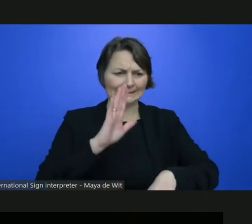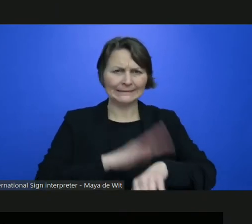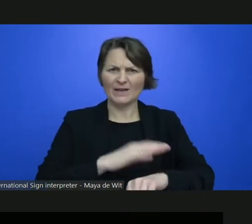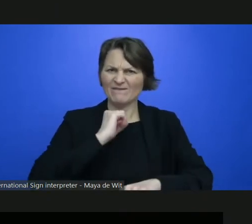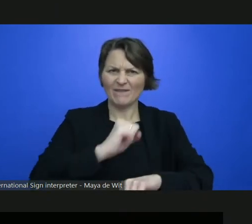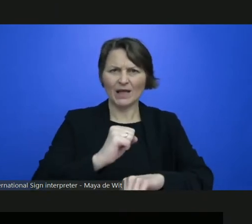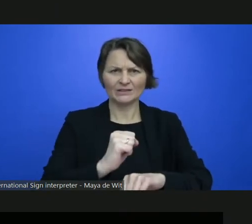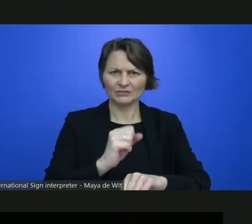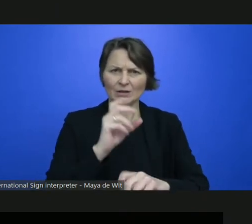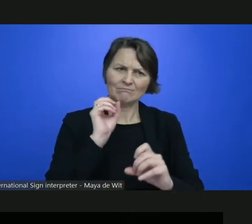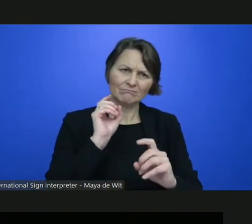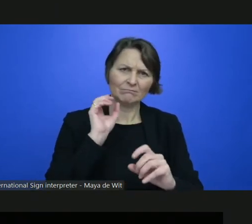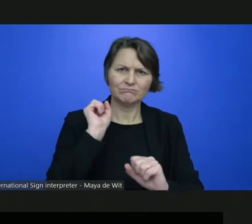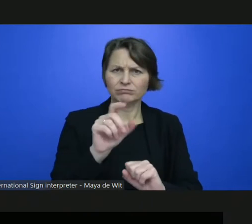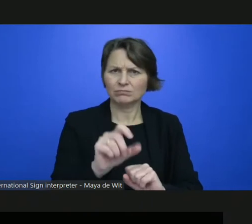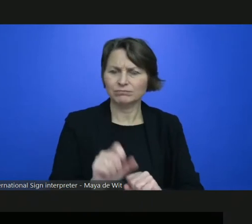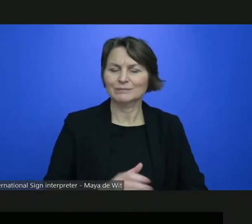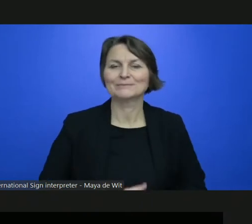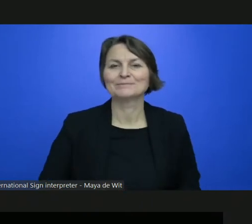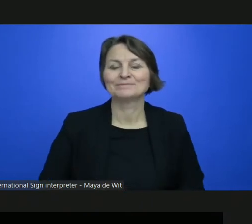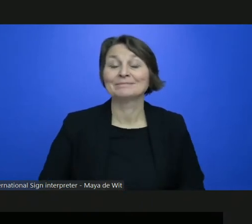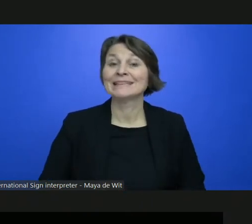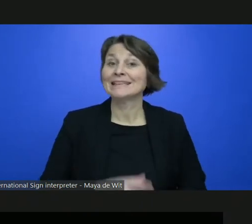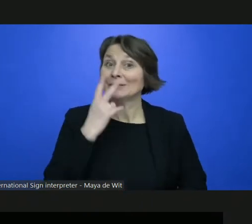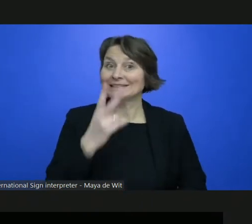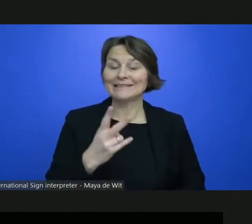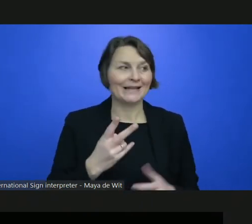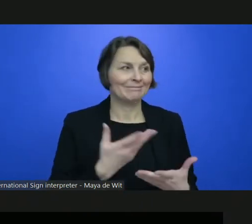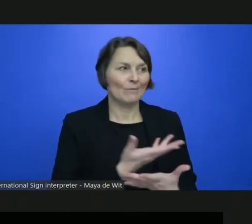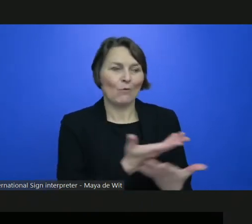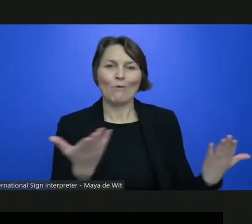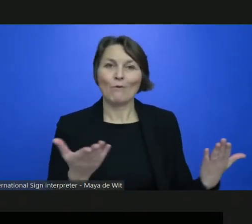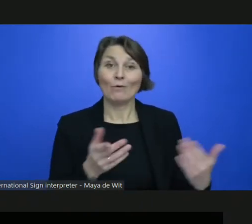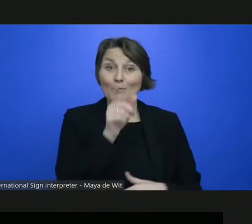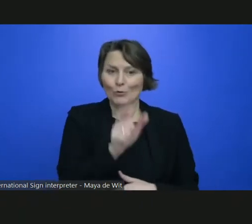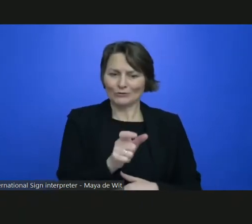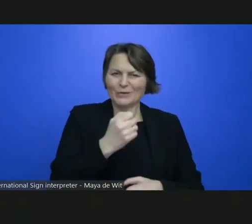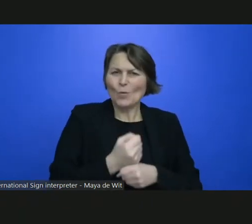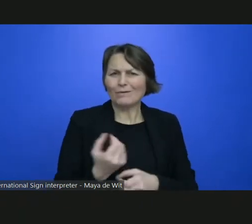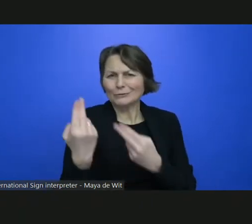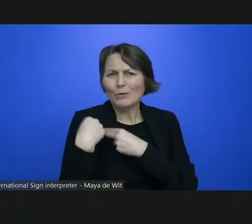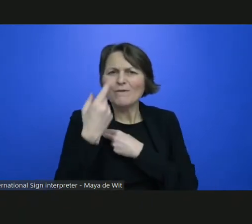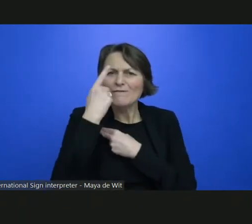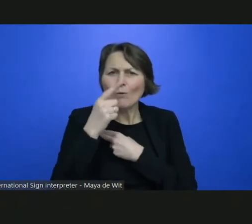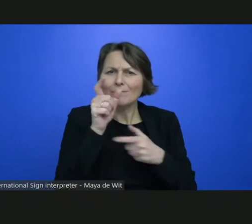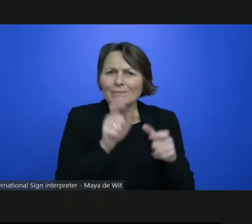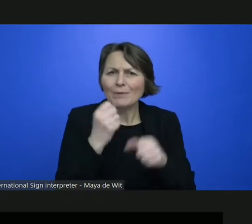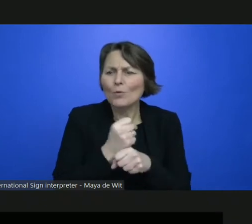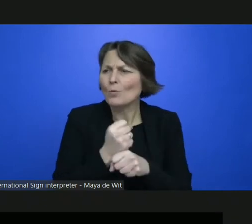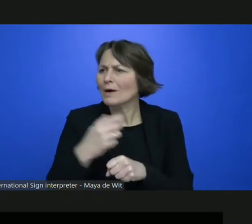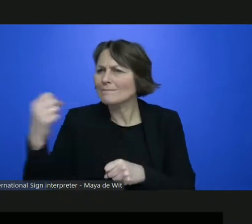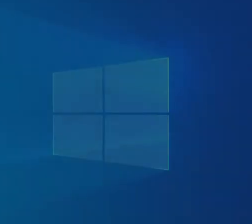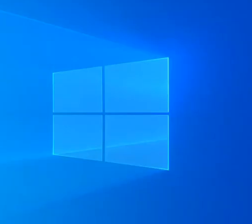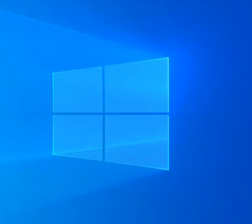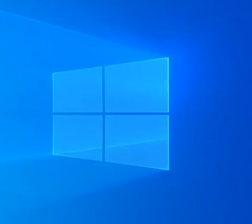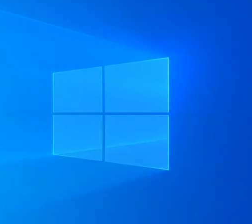clear that neither developers nor their HR customers, despite all the talk about bias that is emerging in the